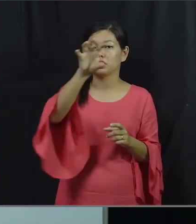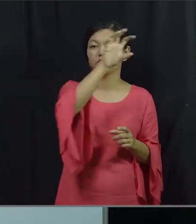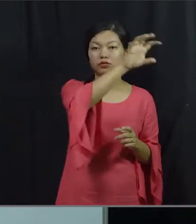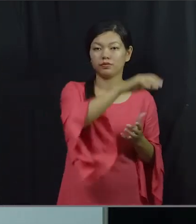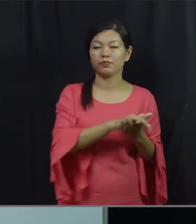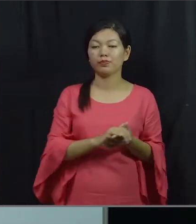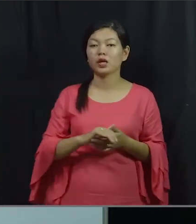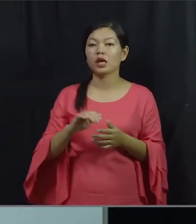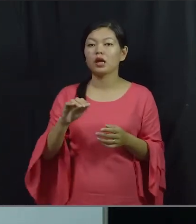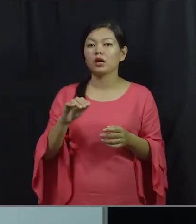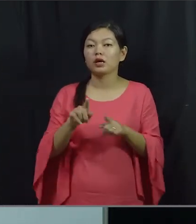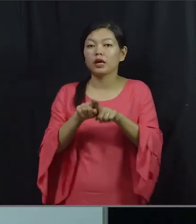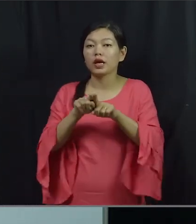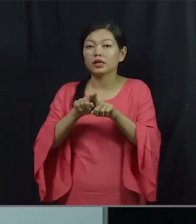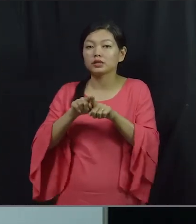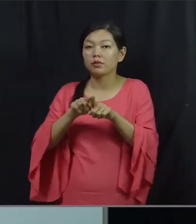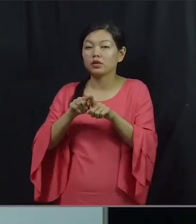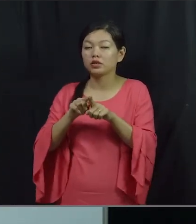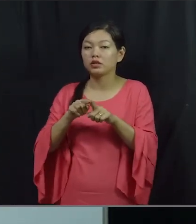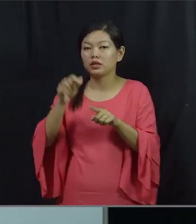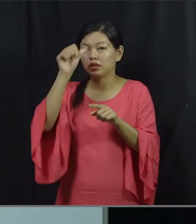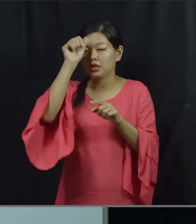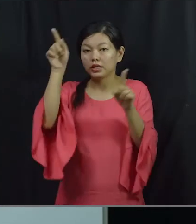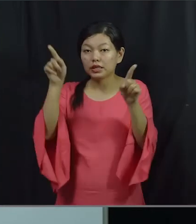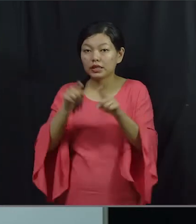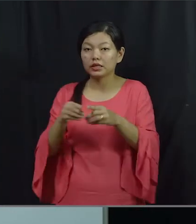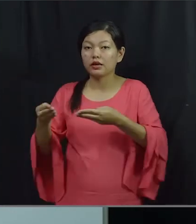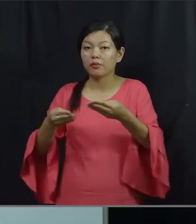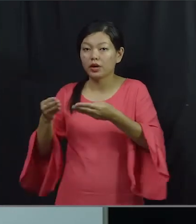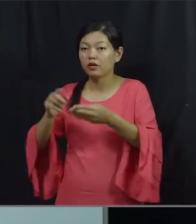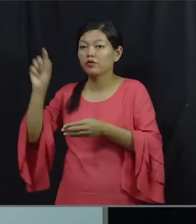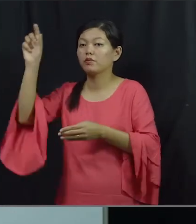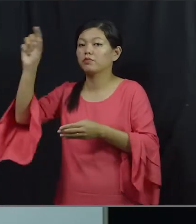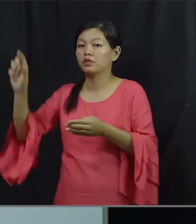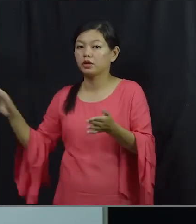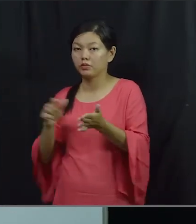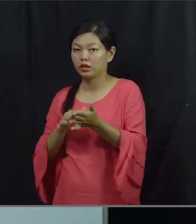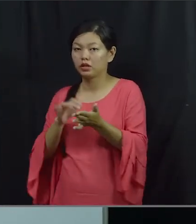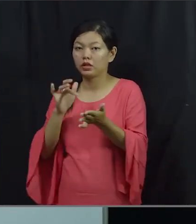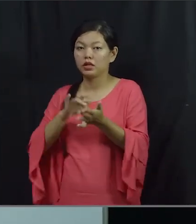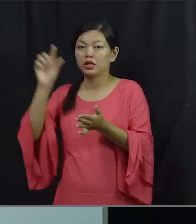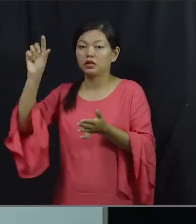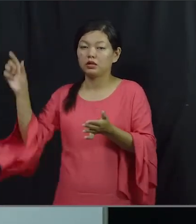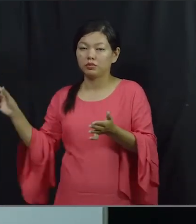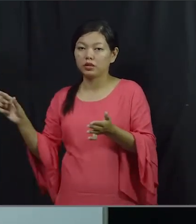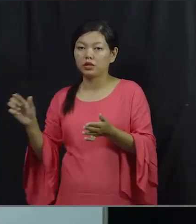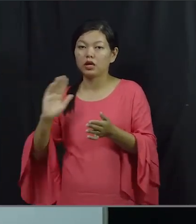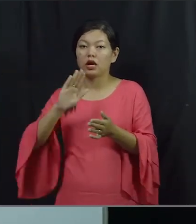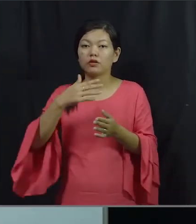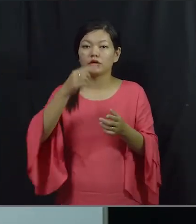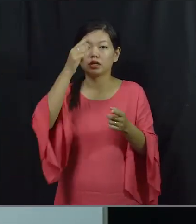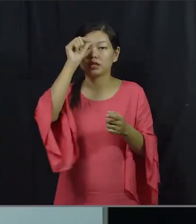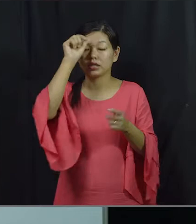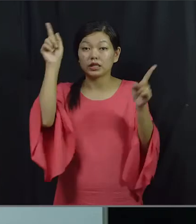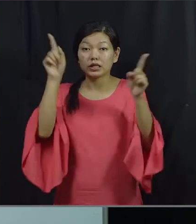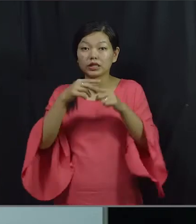again exported to the third country, that is called entry port trade. Now why, you know, foreign trade is important? Because see,